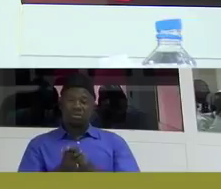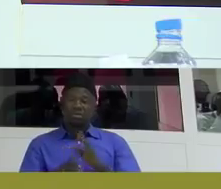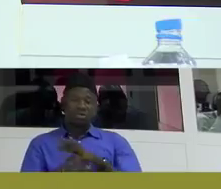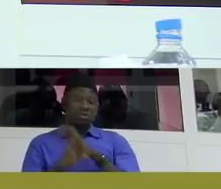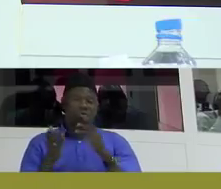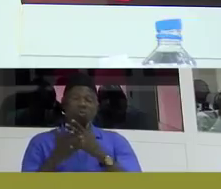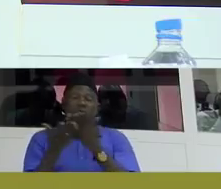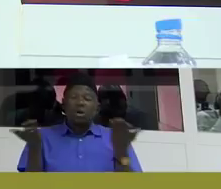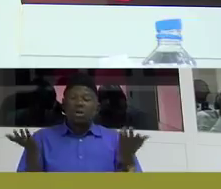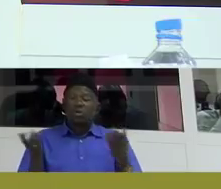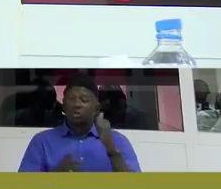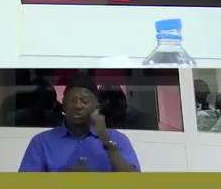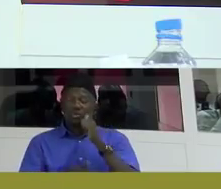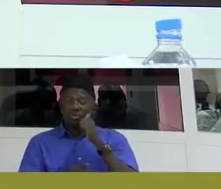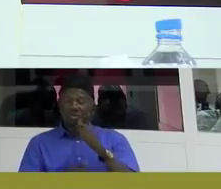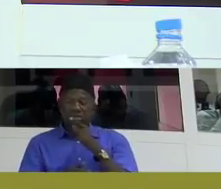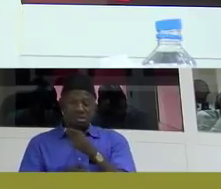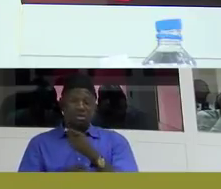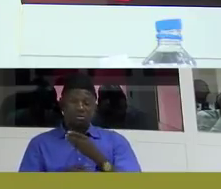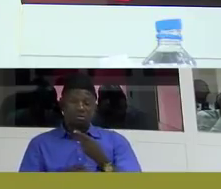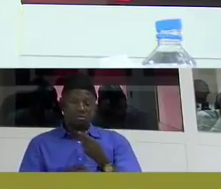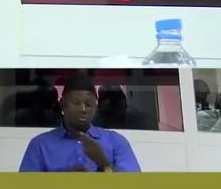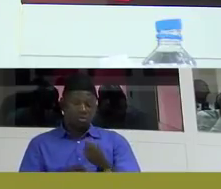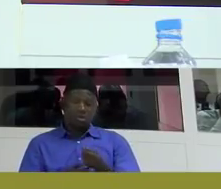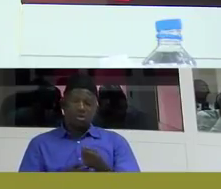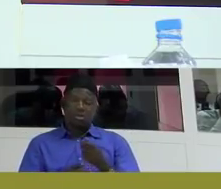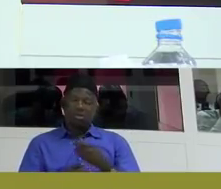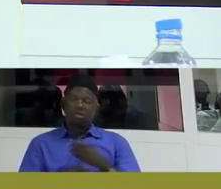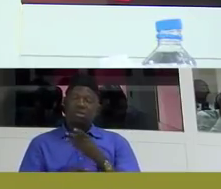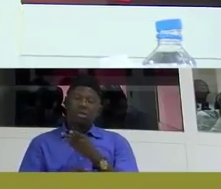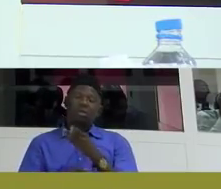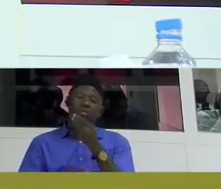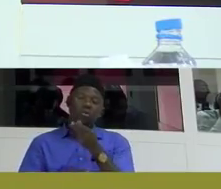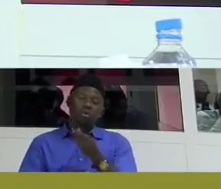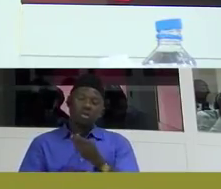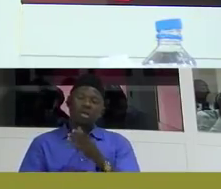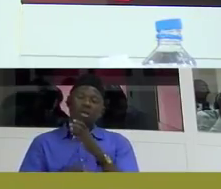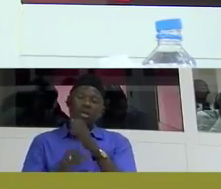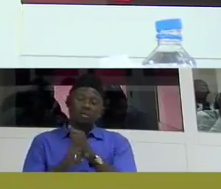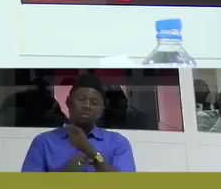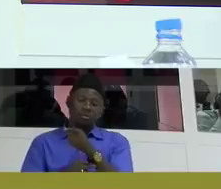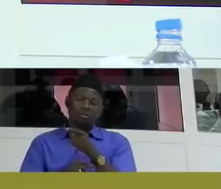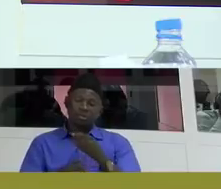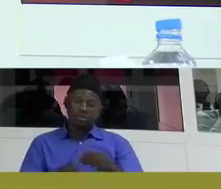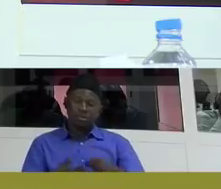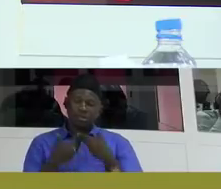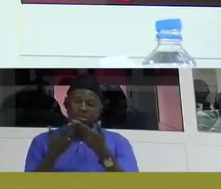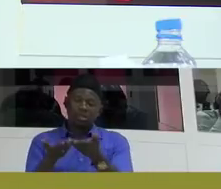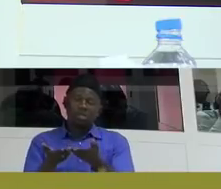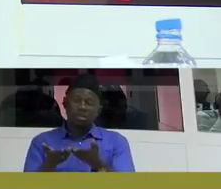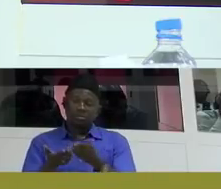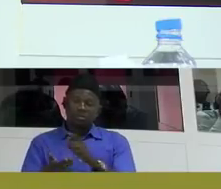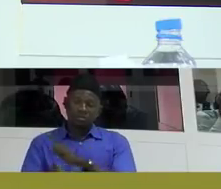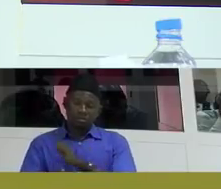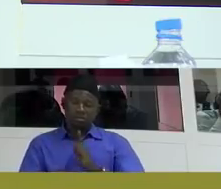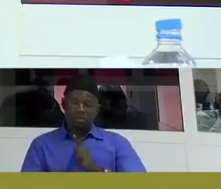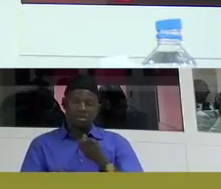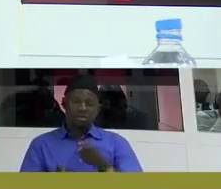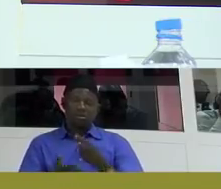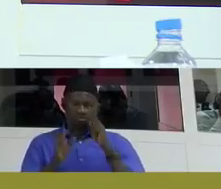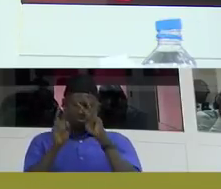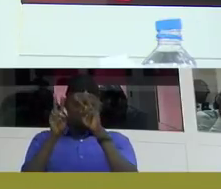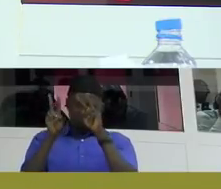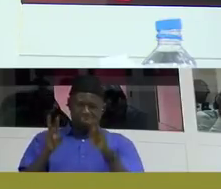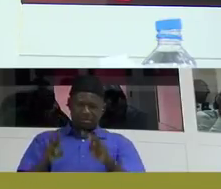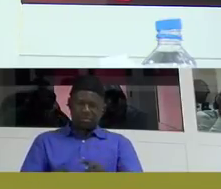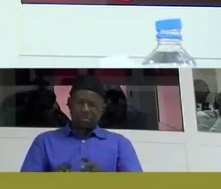why he was using that money. The money enabled him to give us that image. Not even